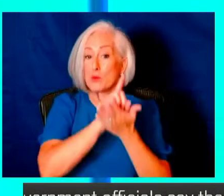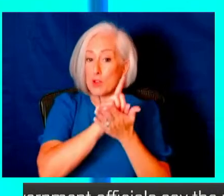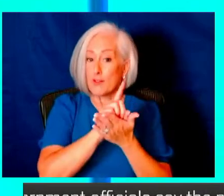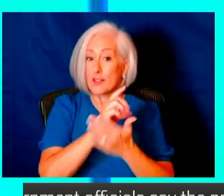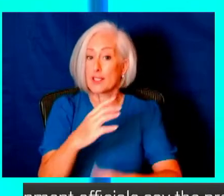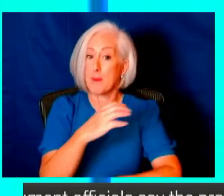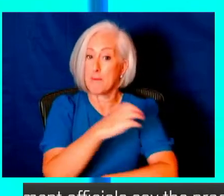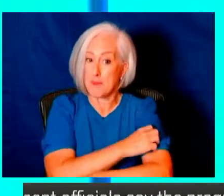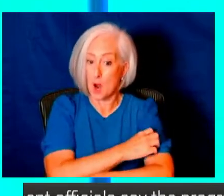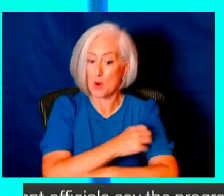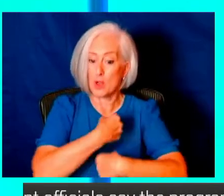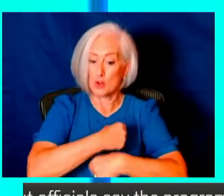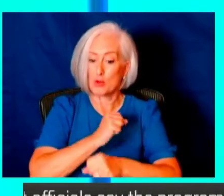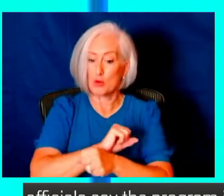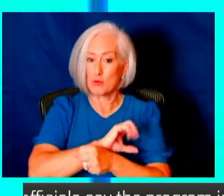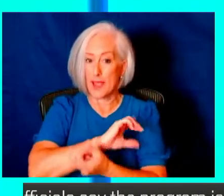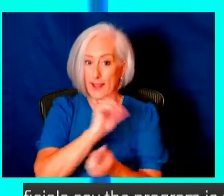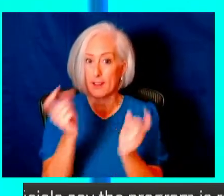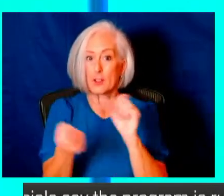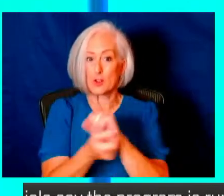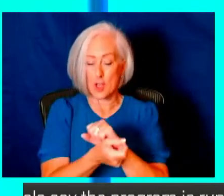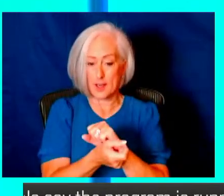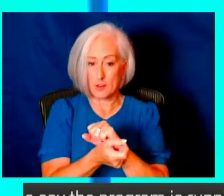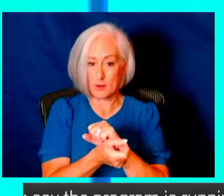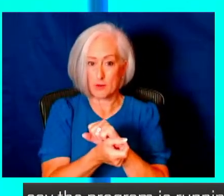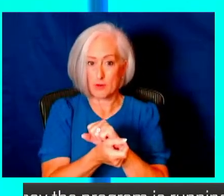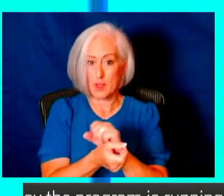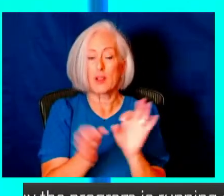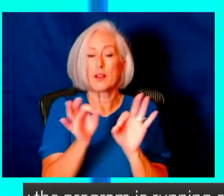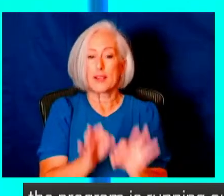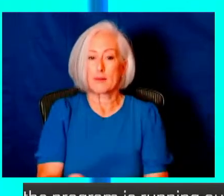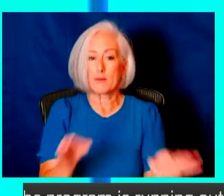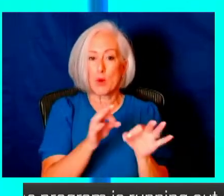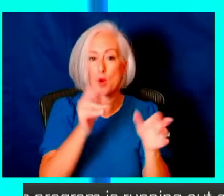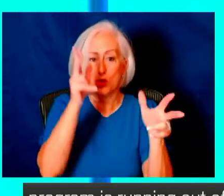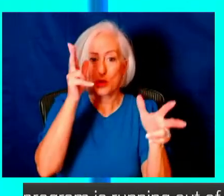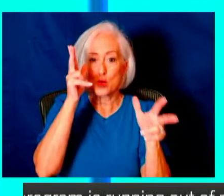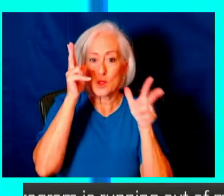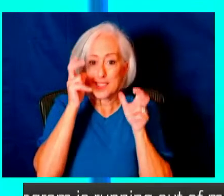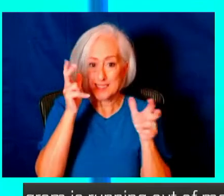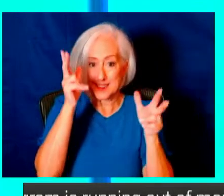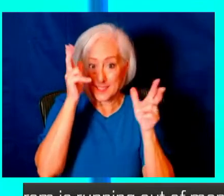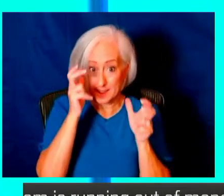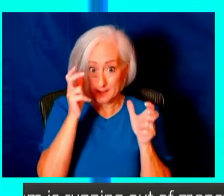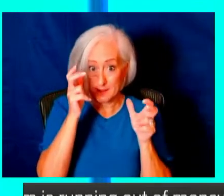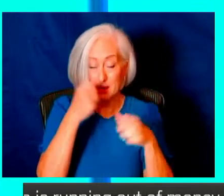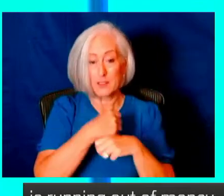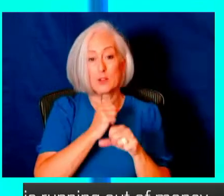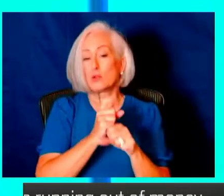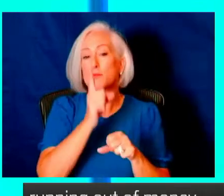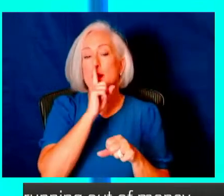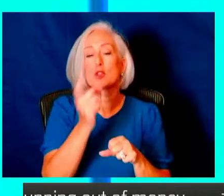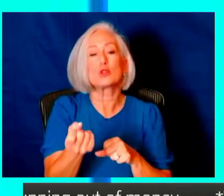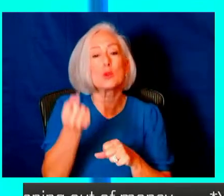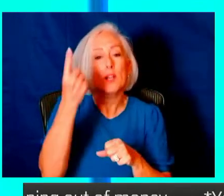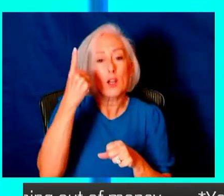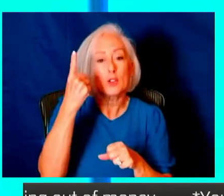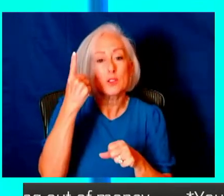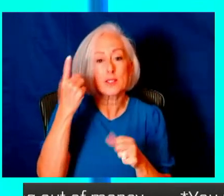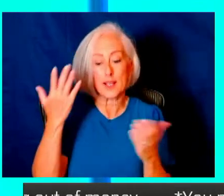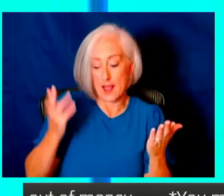change is to listen and to make sure that we are understanding the history that brought us